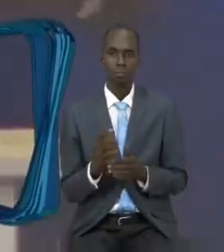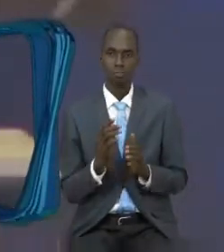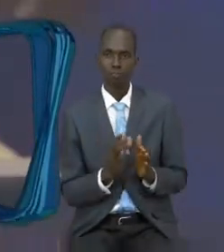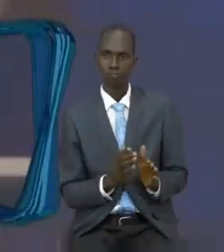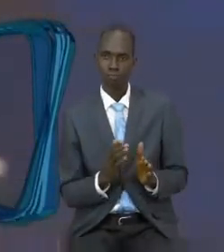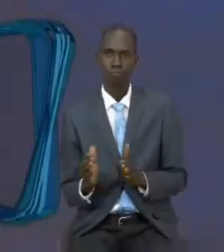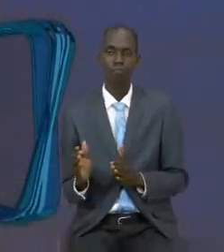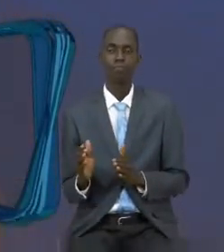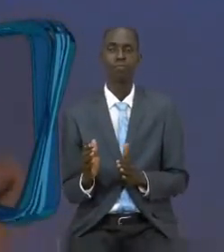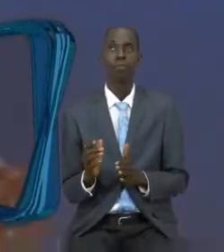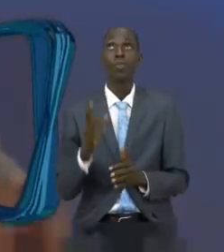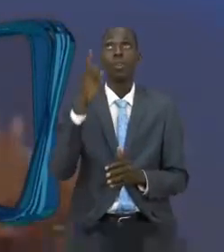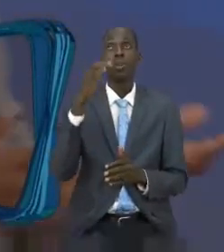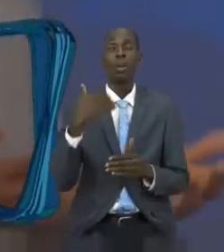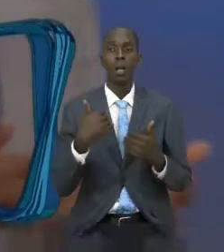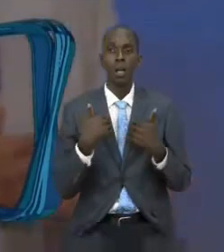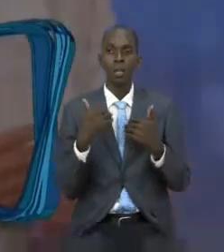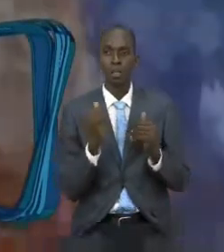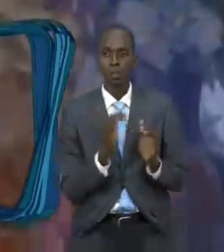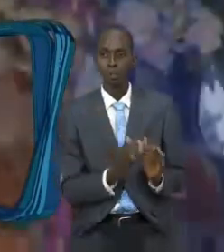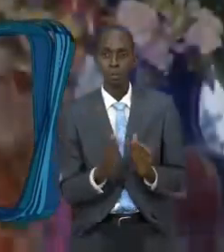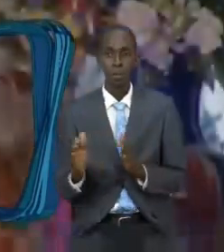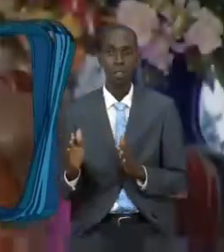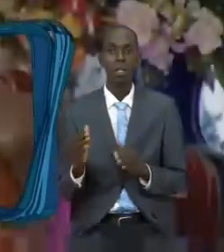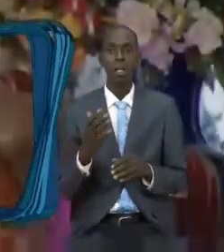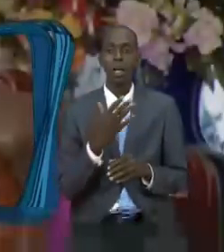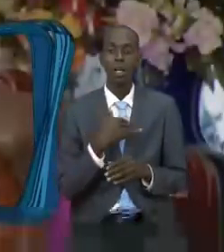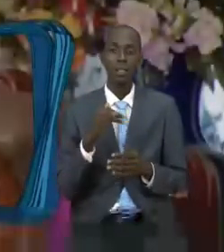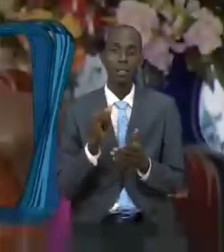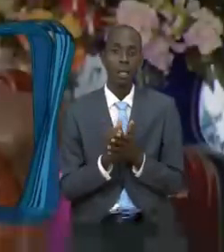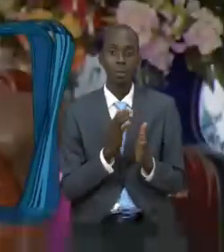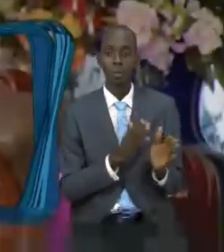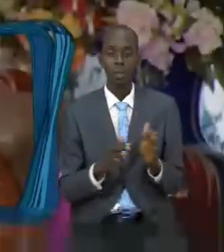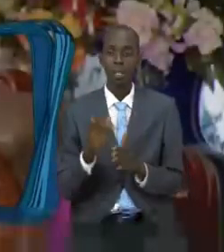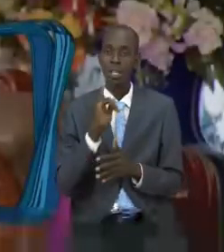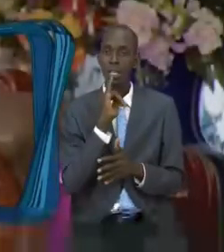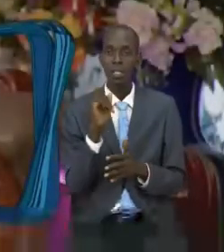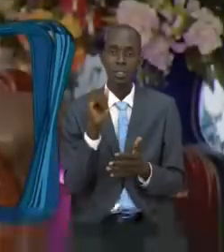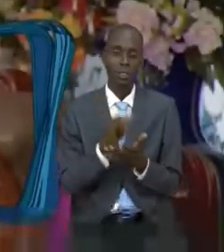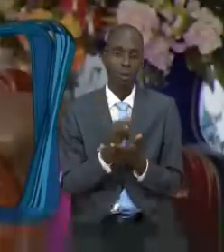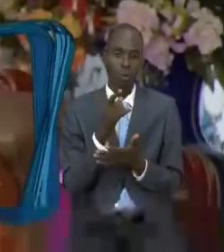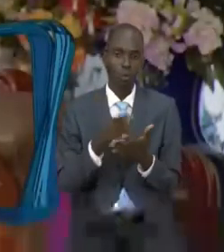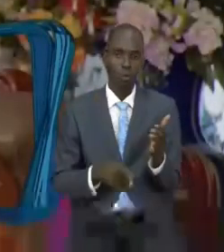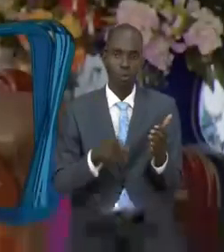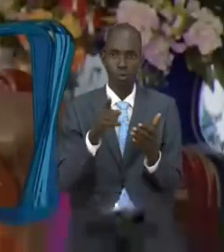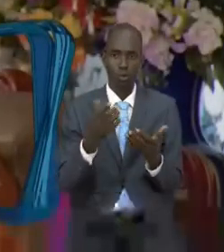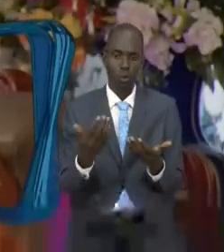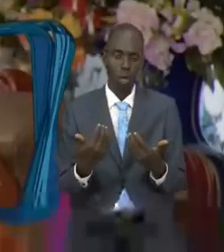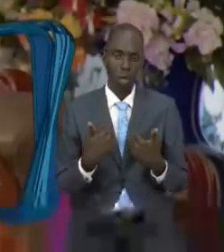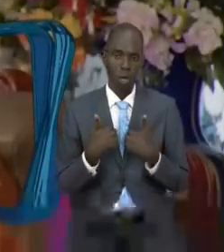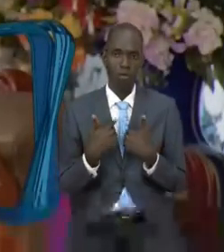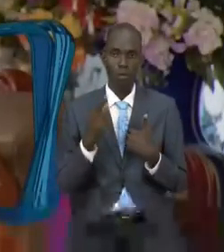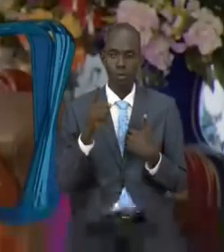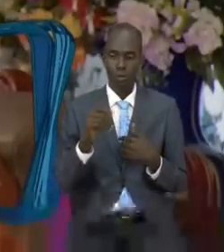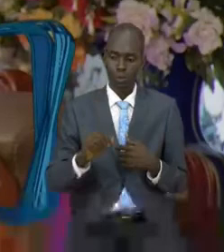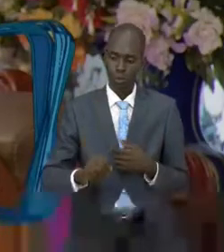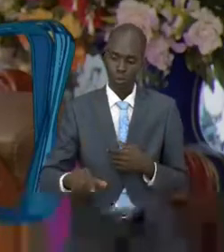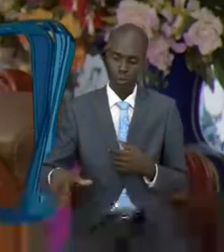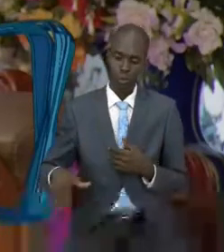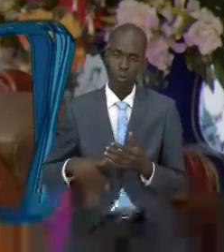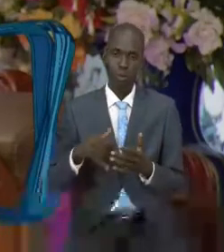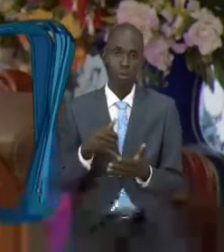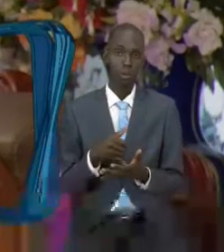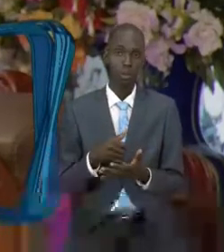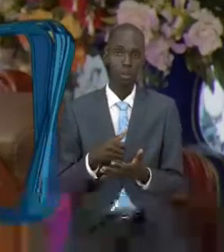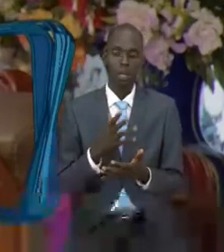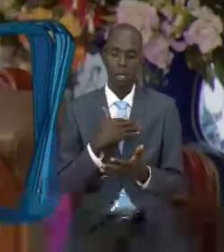a scheme. And the scheme is that what you have, you sow, then it